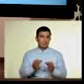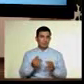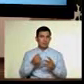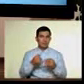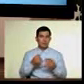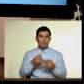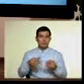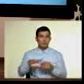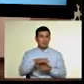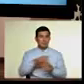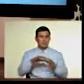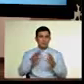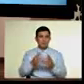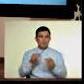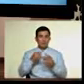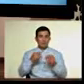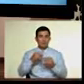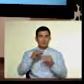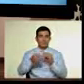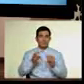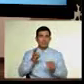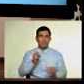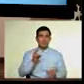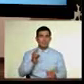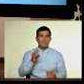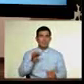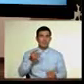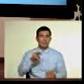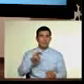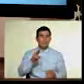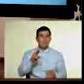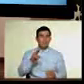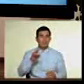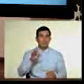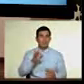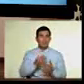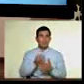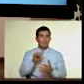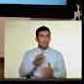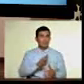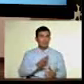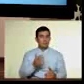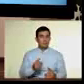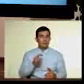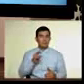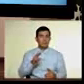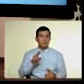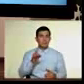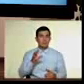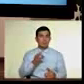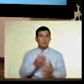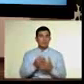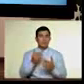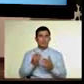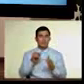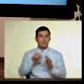shari, yer posti, mantiya hamda yadrodan iborat edi. Yadro tashqi